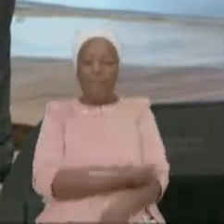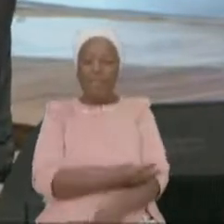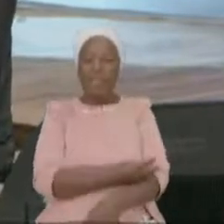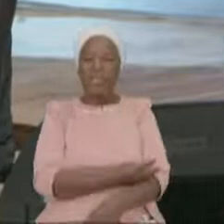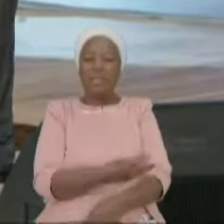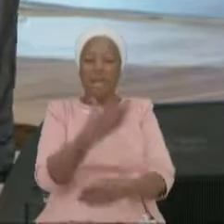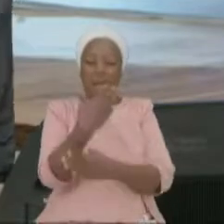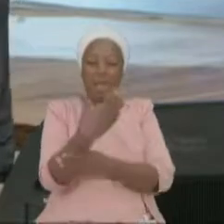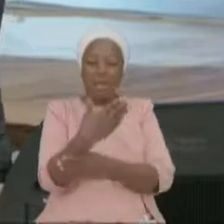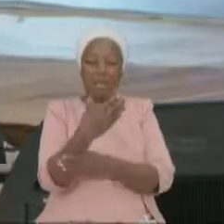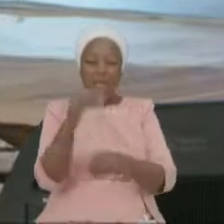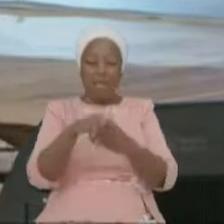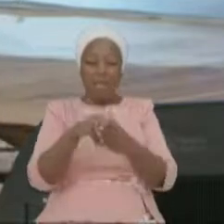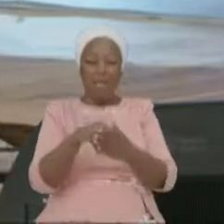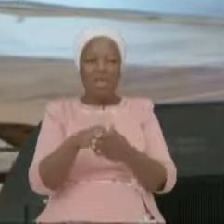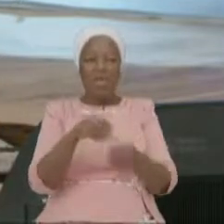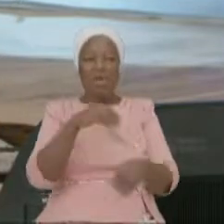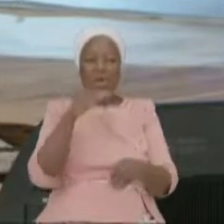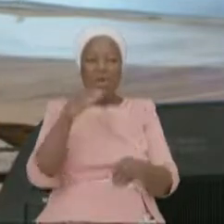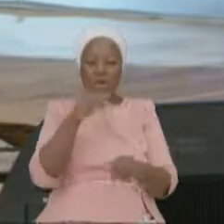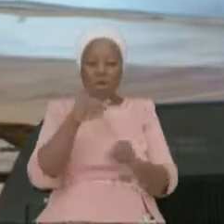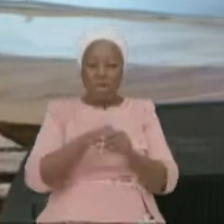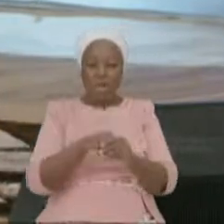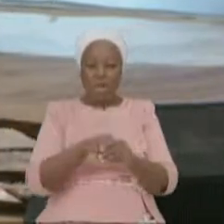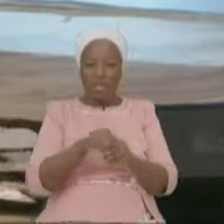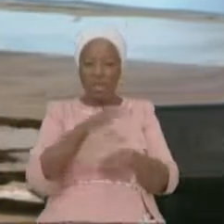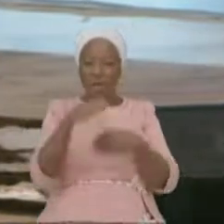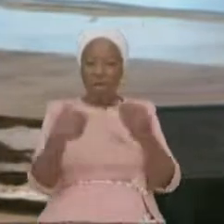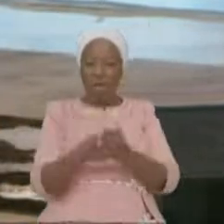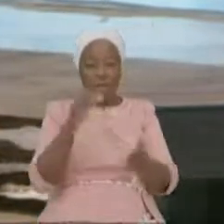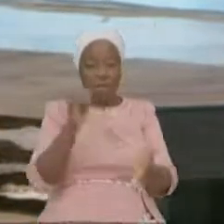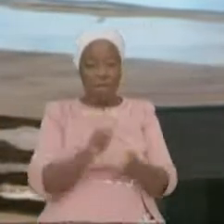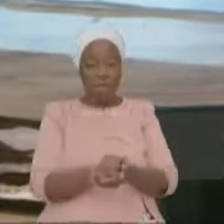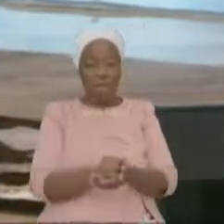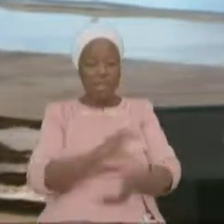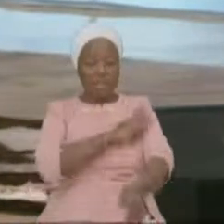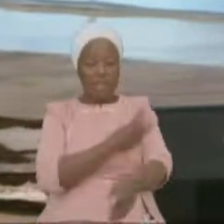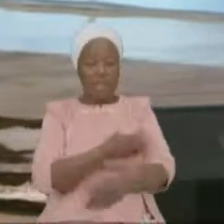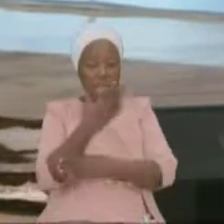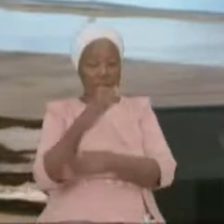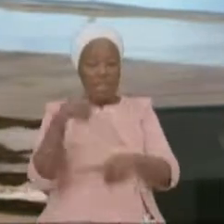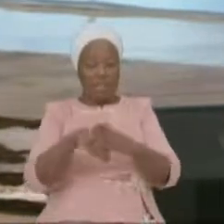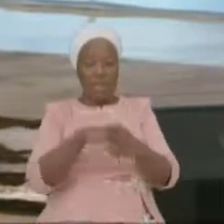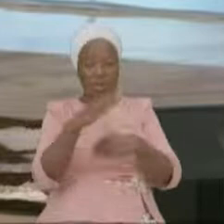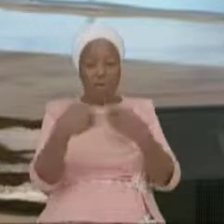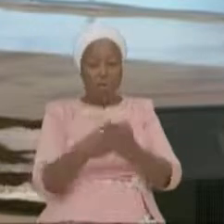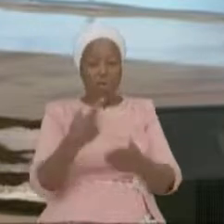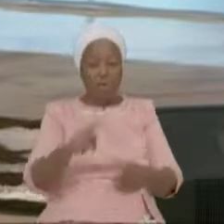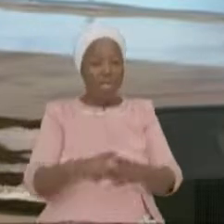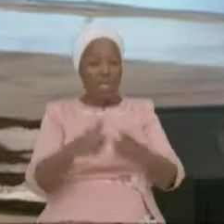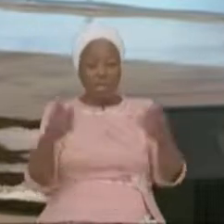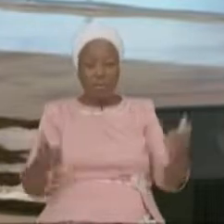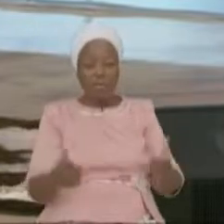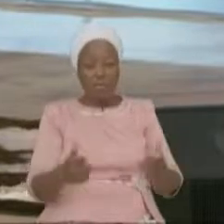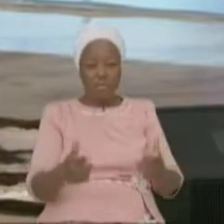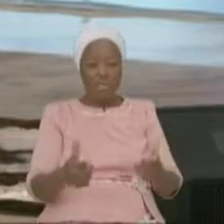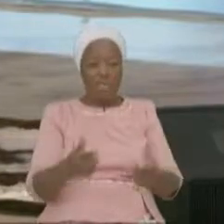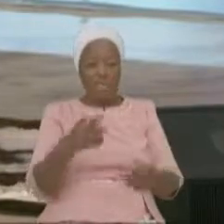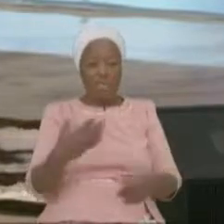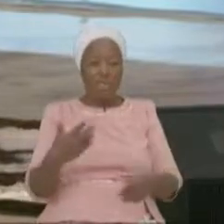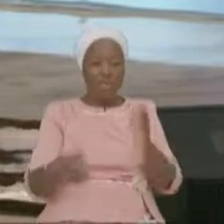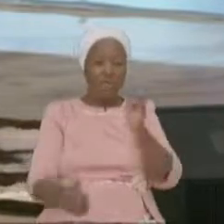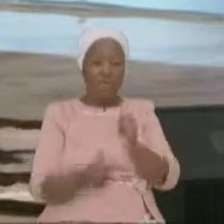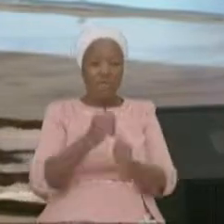mighty hand, in all that mighty hand, in all the great terror which Moses